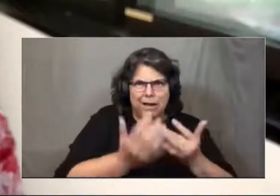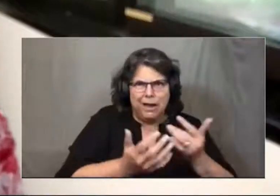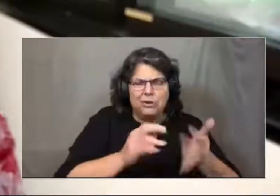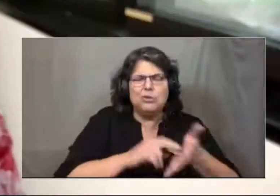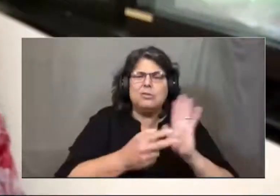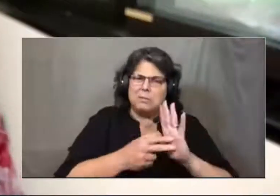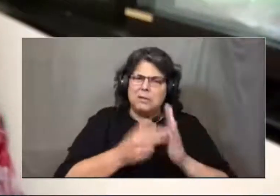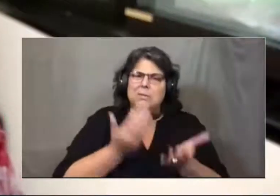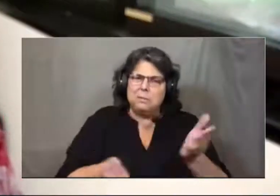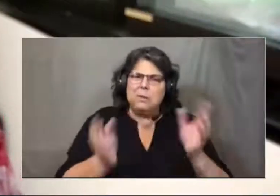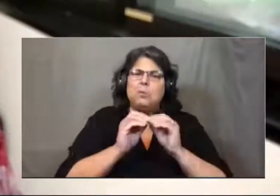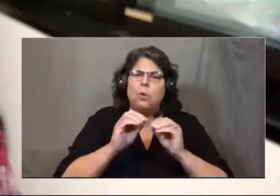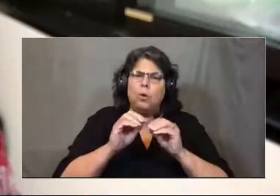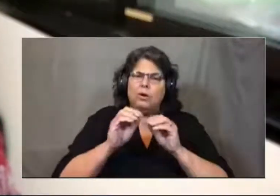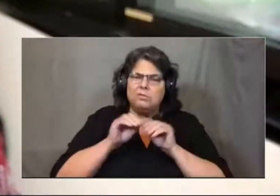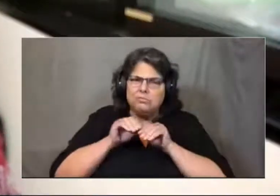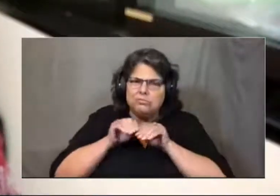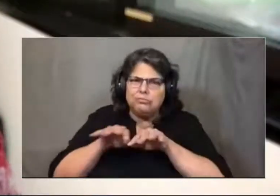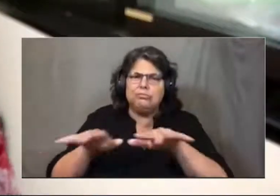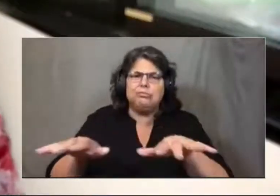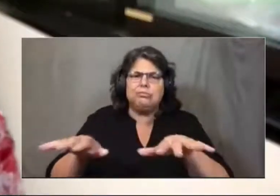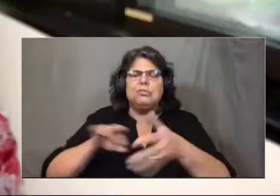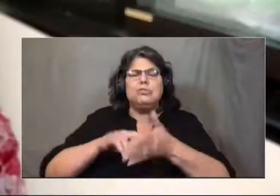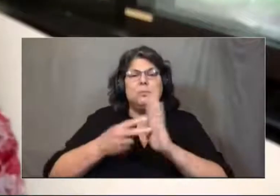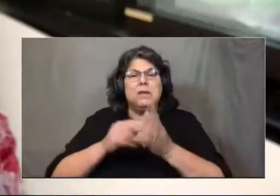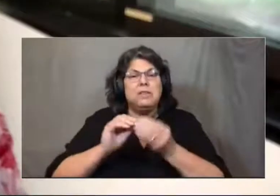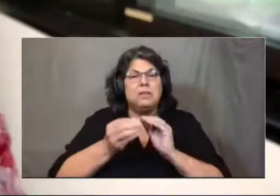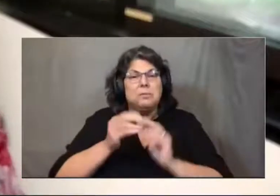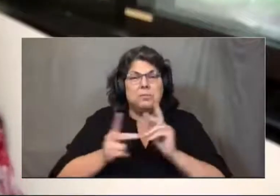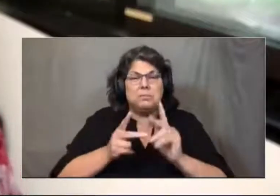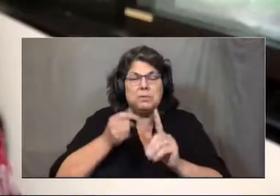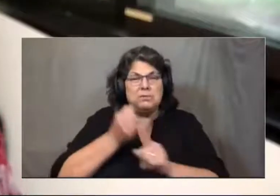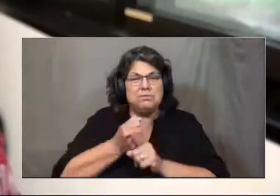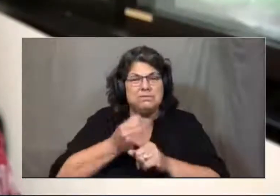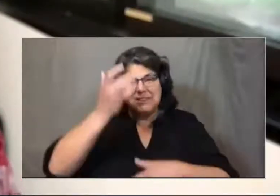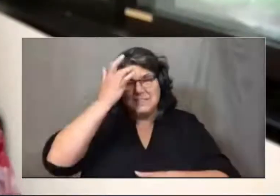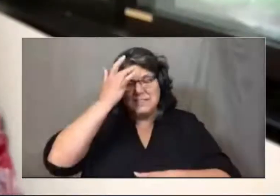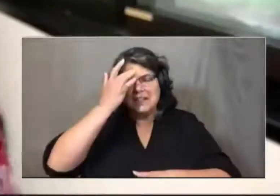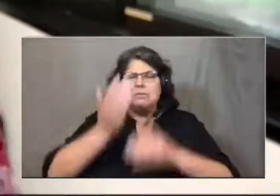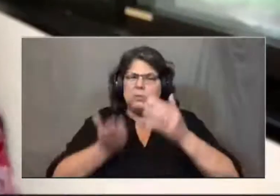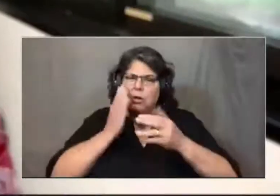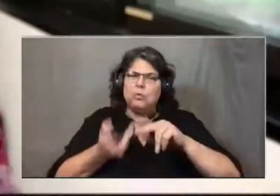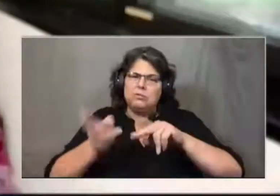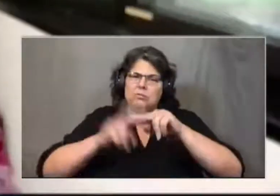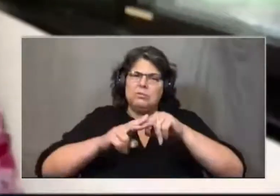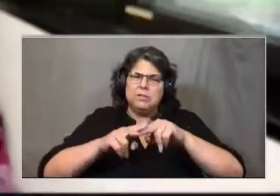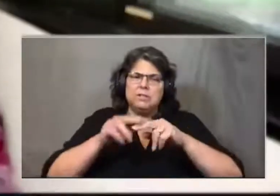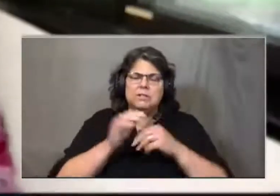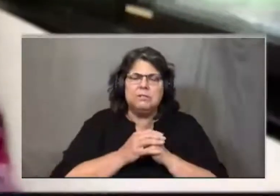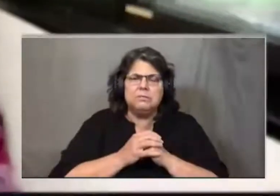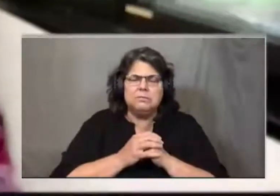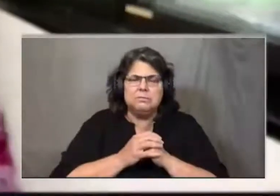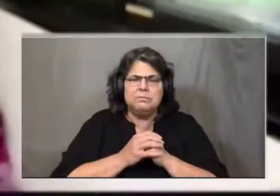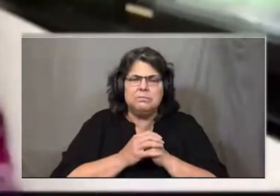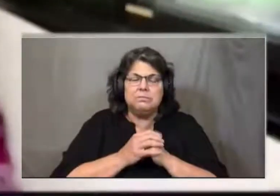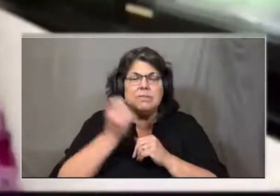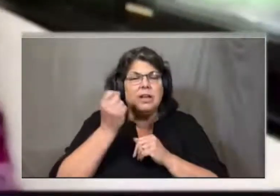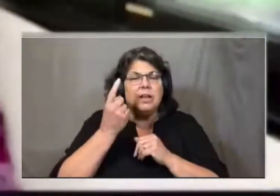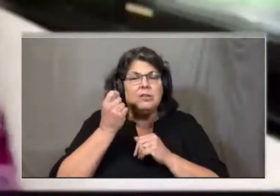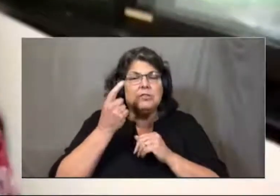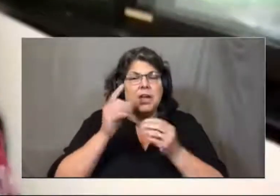our cases will probably climb. It is important to understand that these numbers